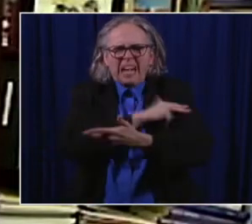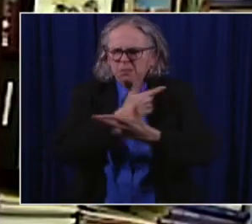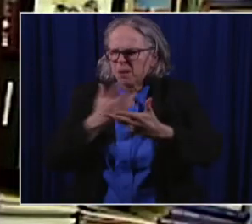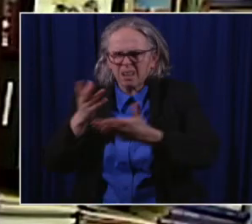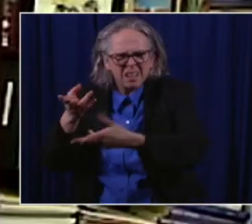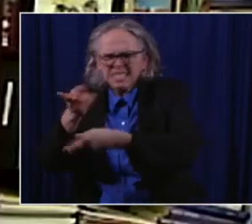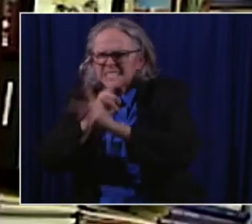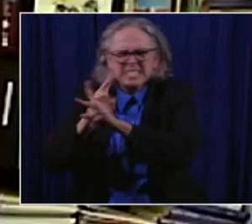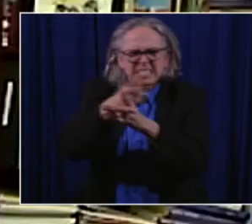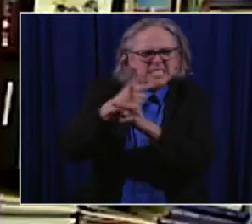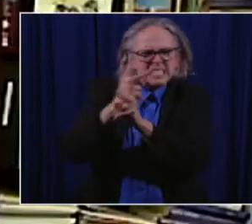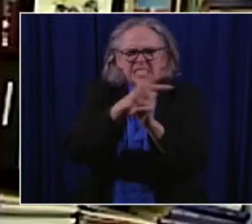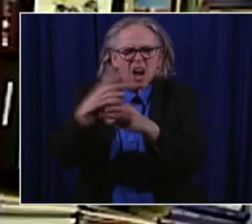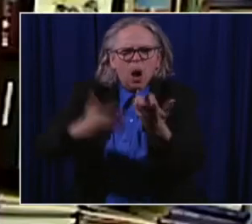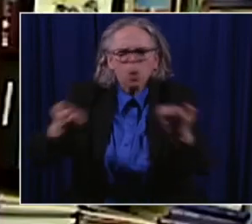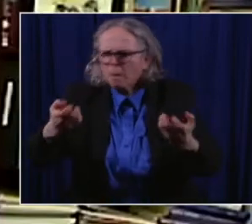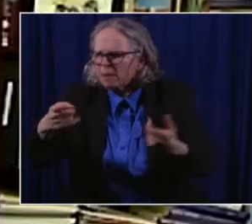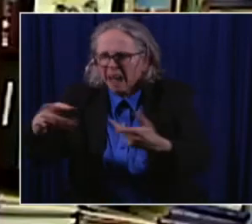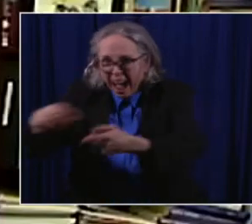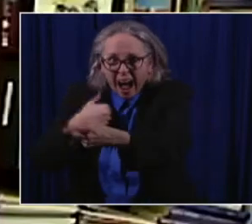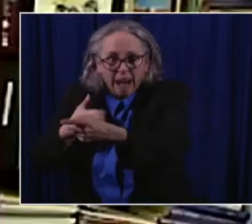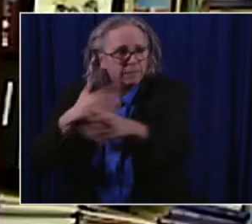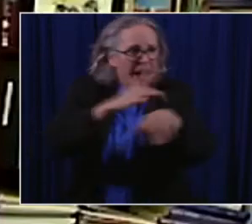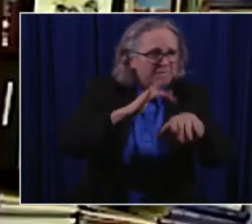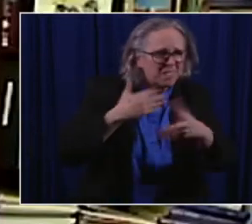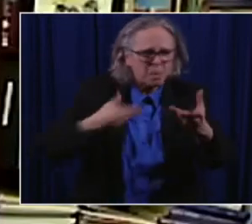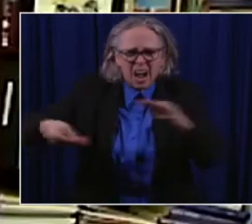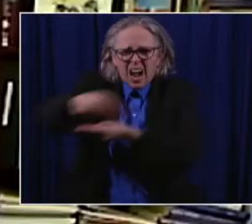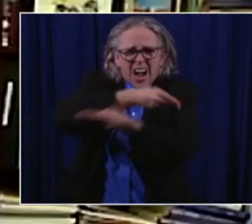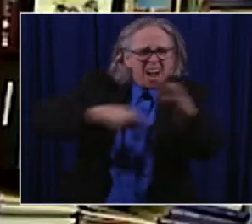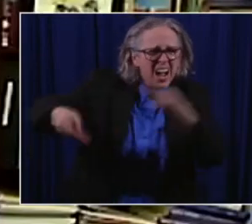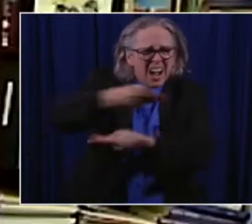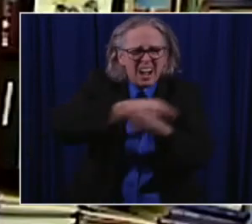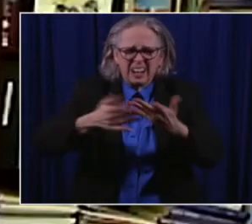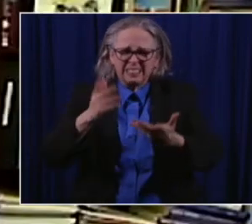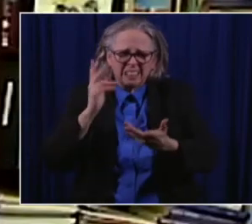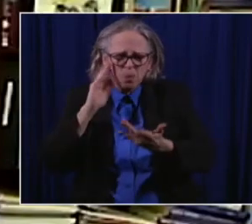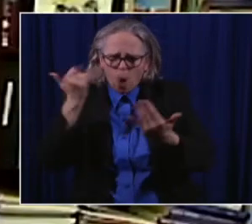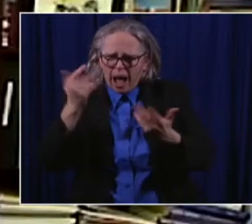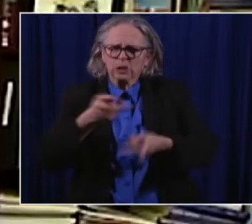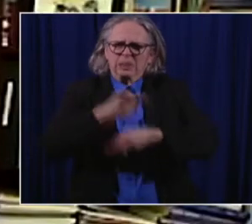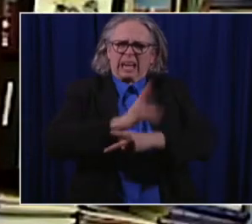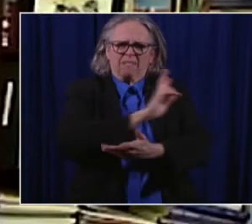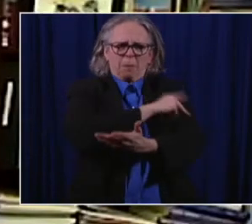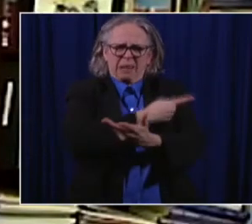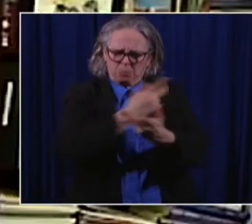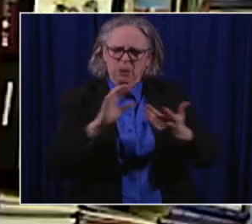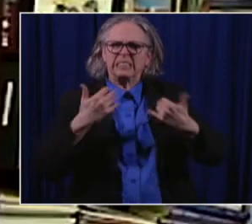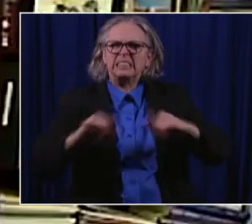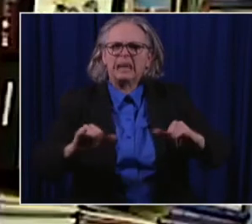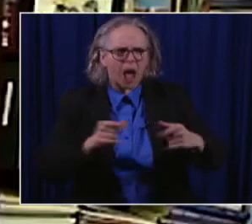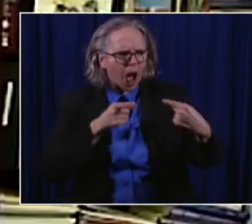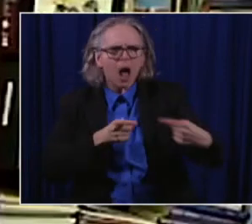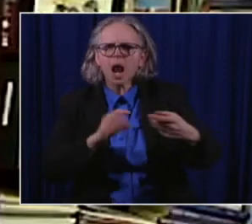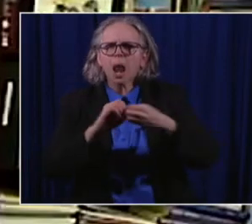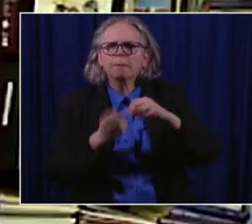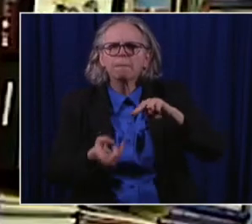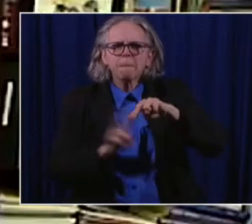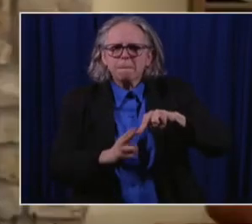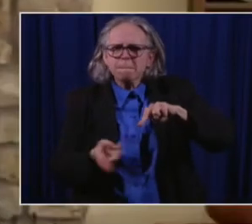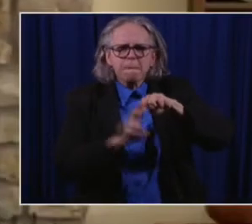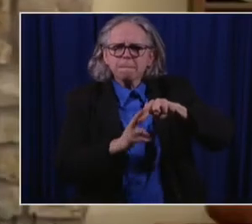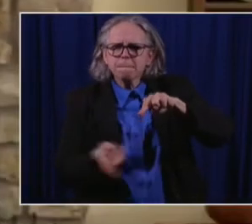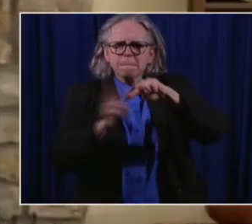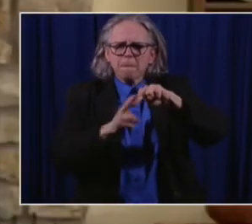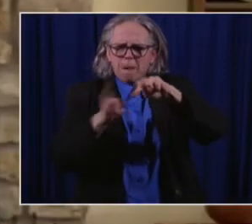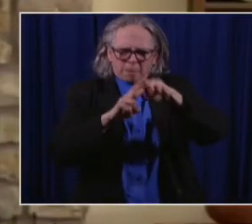the same direction, trying to take care of this surge in patients, but it's just not sustainable. And